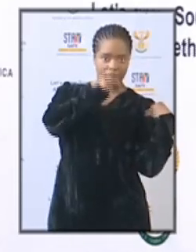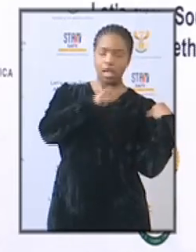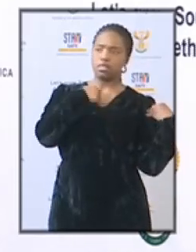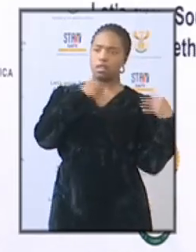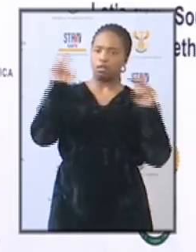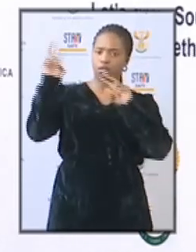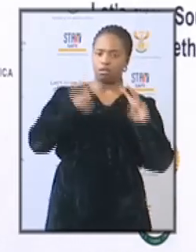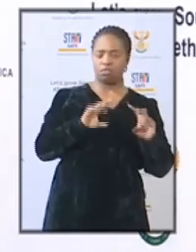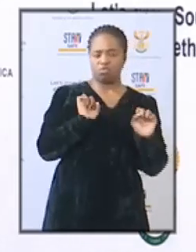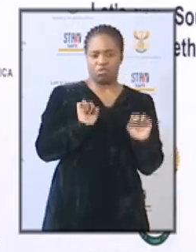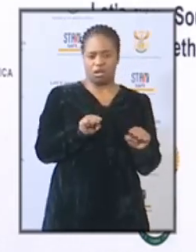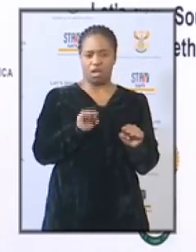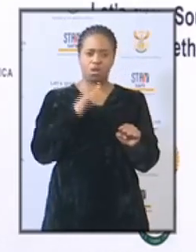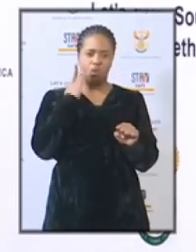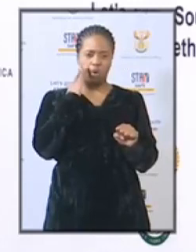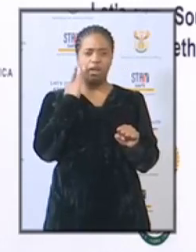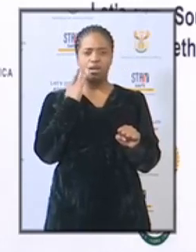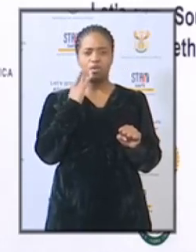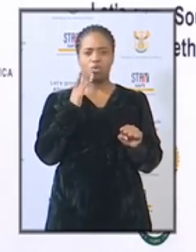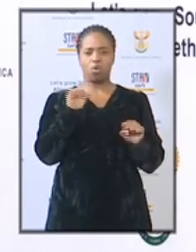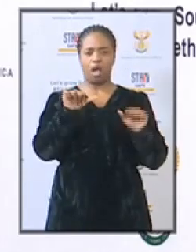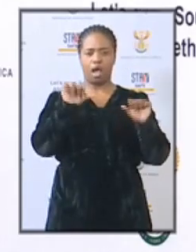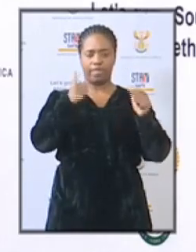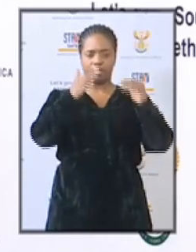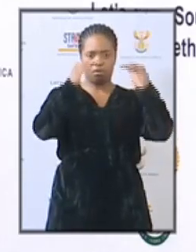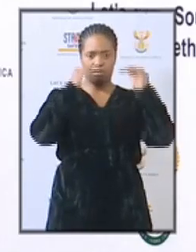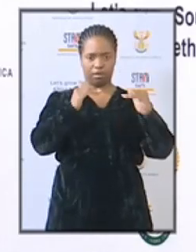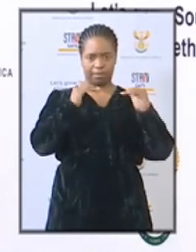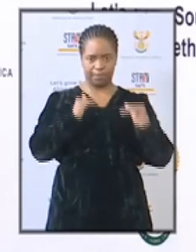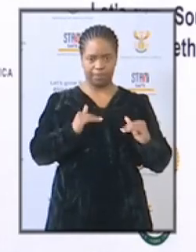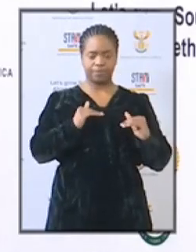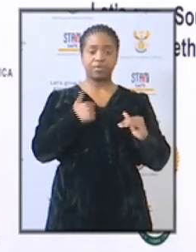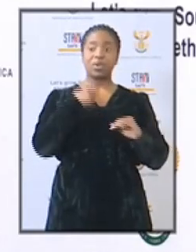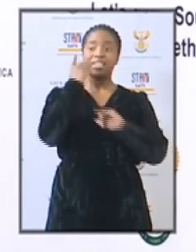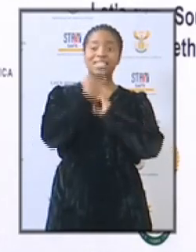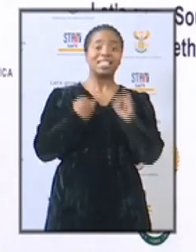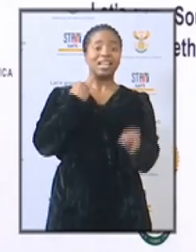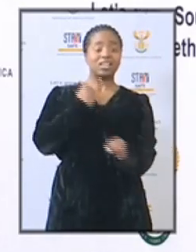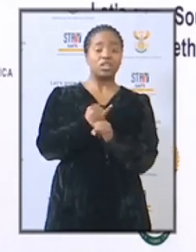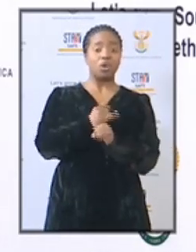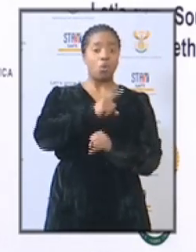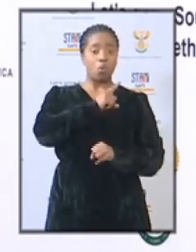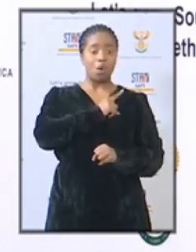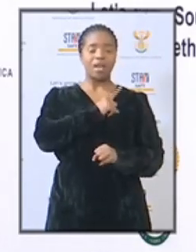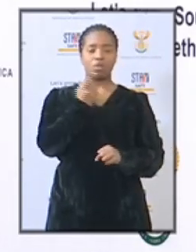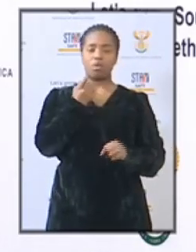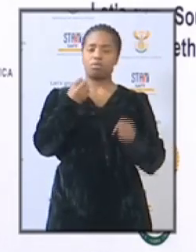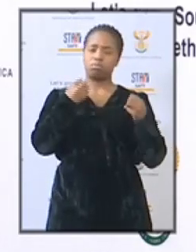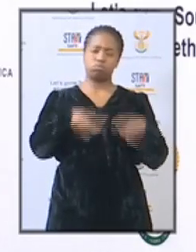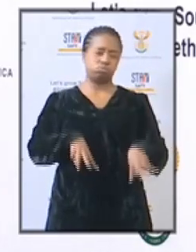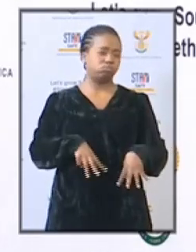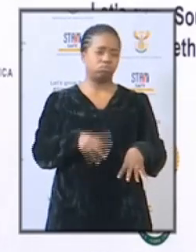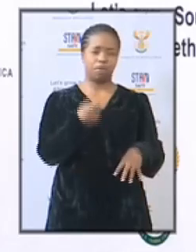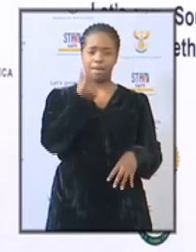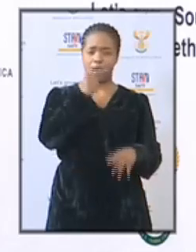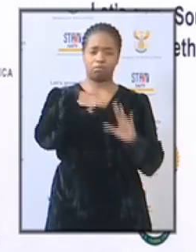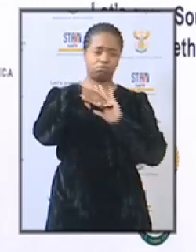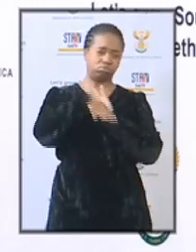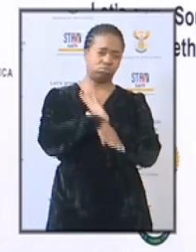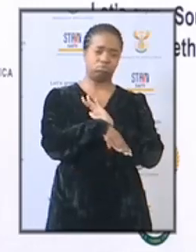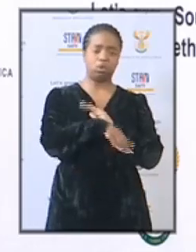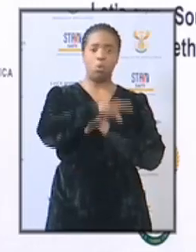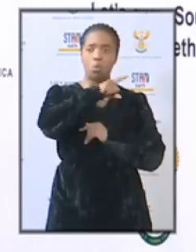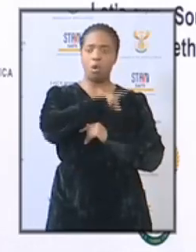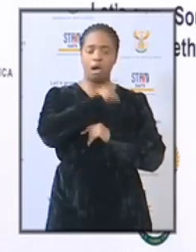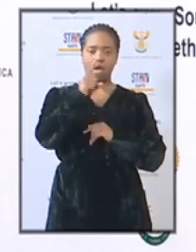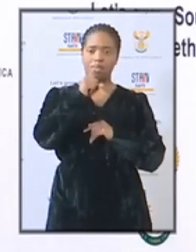worrying about that. But also looking at internationally, because as you see, we have lost a lot of money as a sector. We